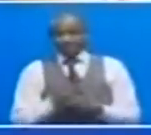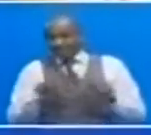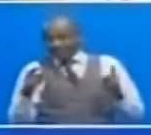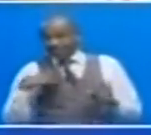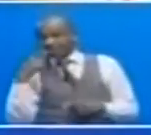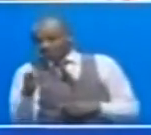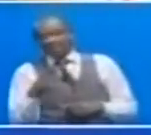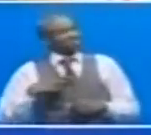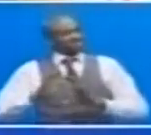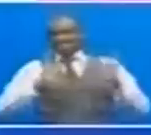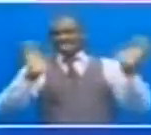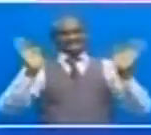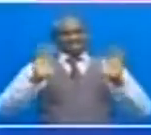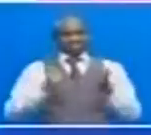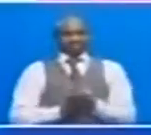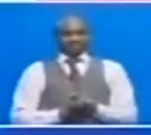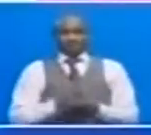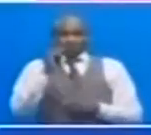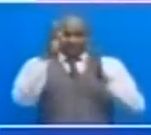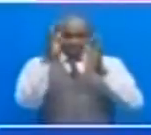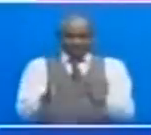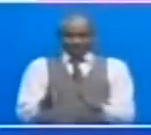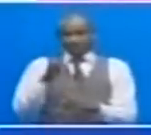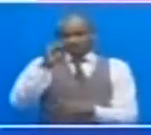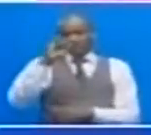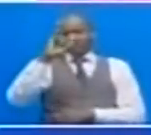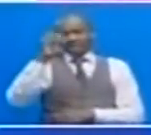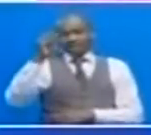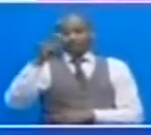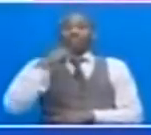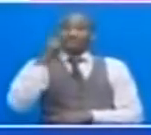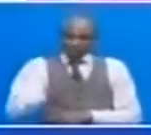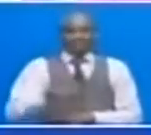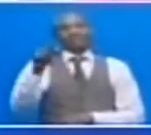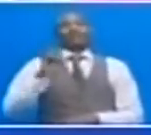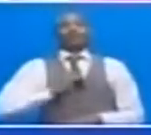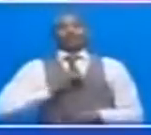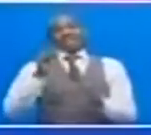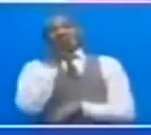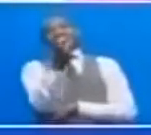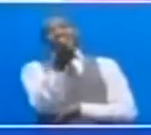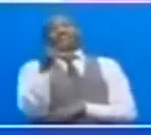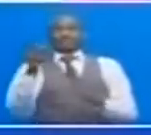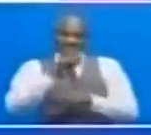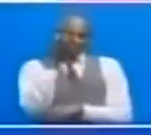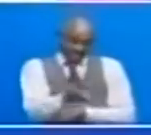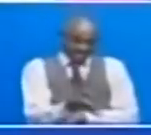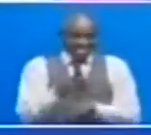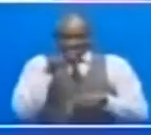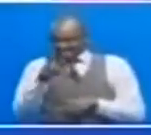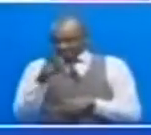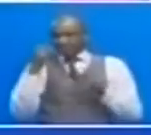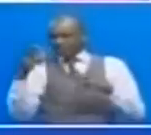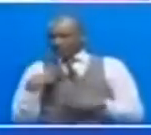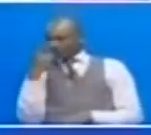this he has denied too. One Mr. Simon Courier presented himself as the driver of the Range Rover in a move that has